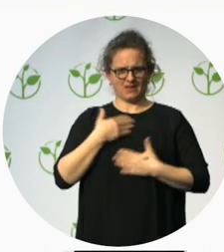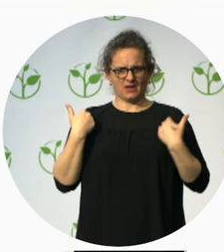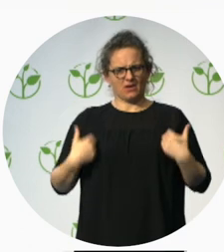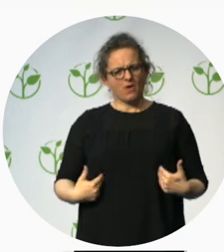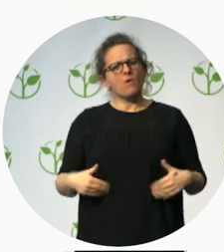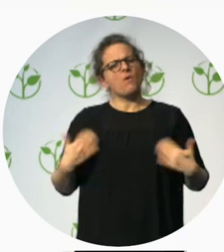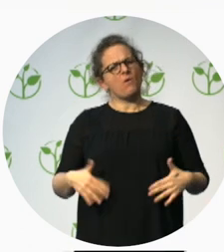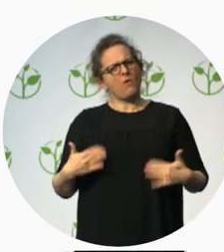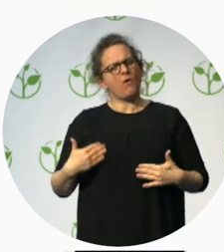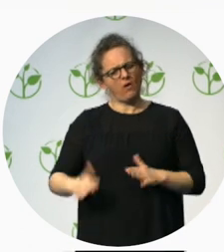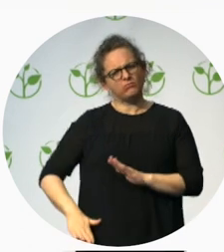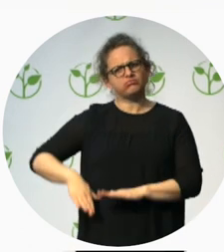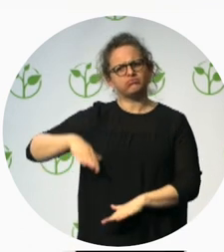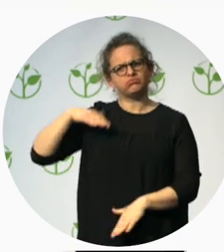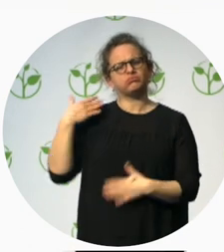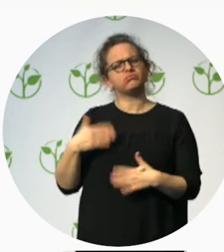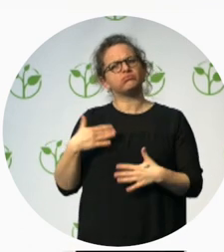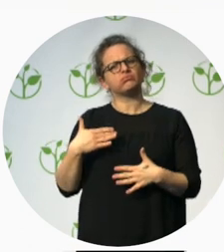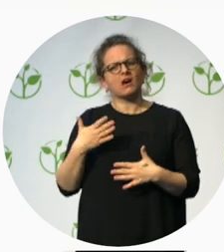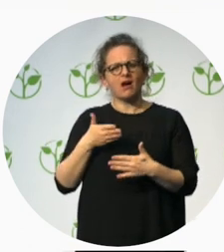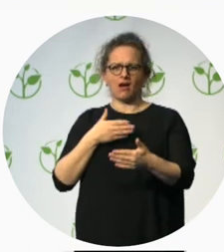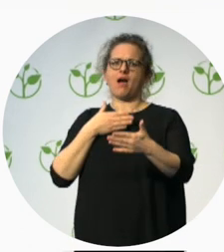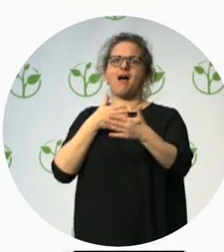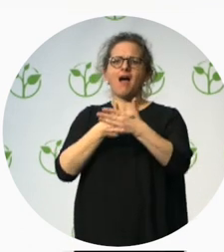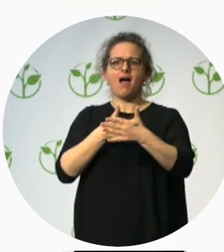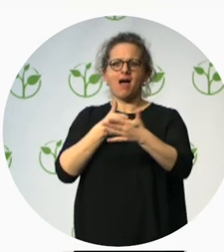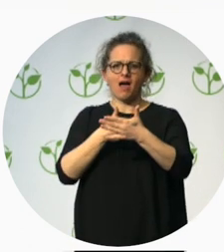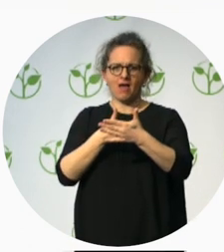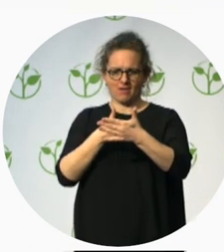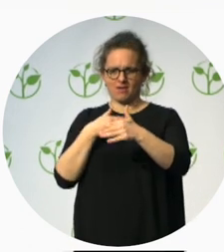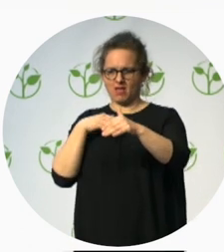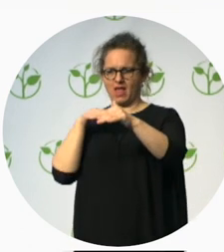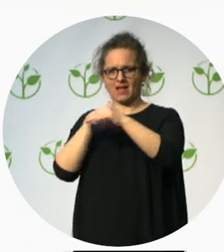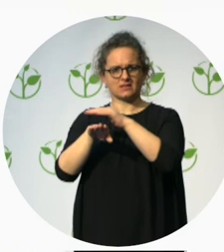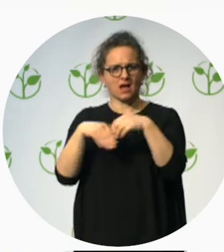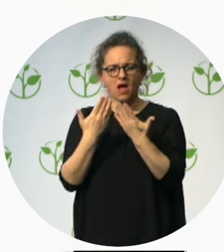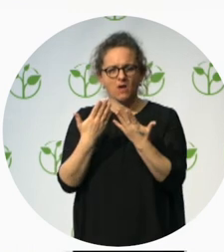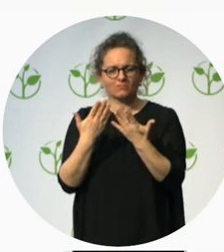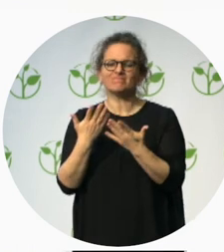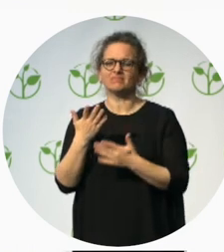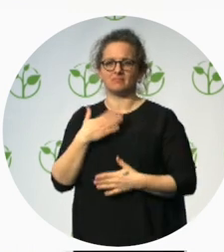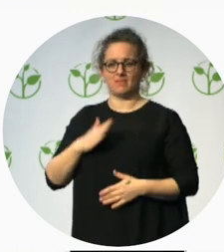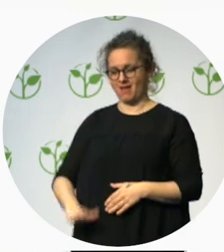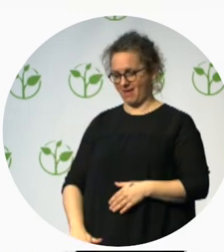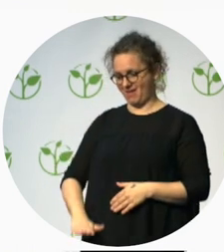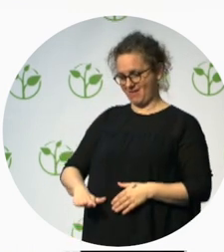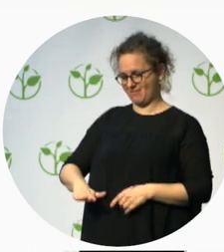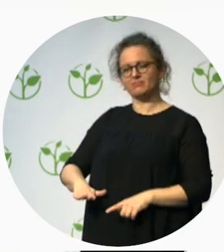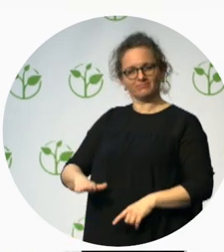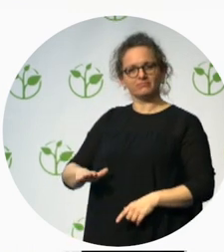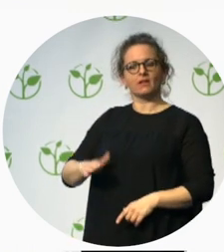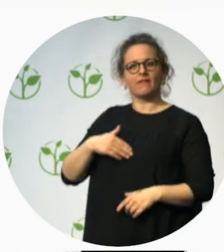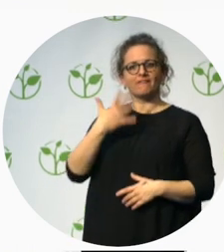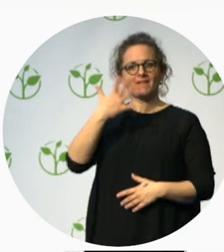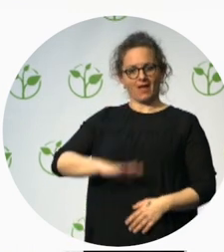accessibility. I was 5 years old when I went blind. At that moment in time, in my local community eyes,